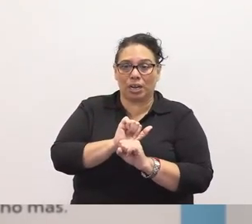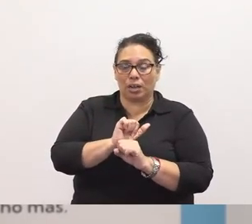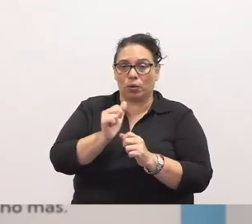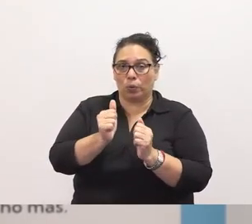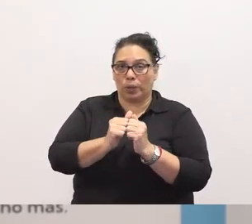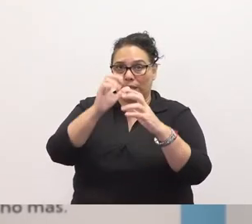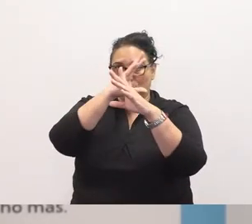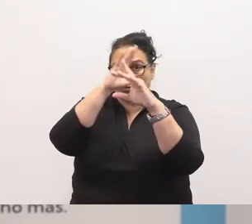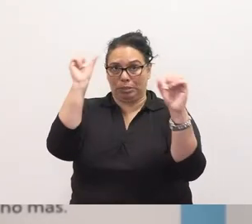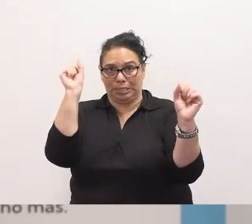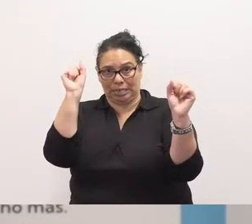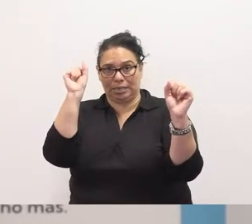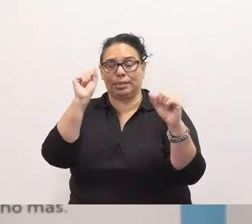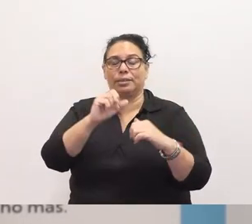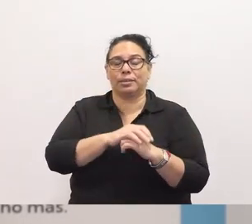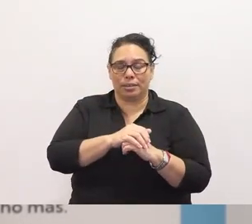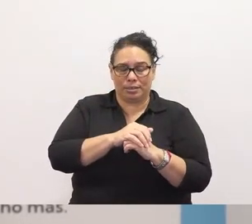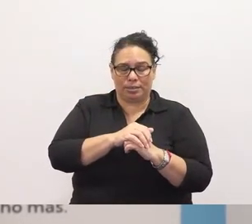superintendent